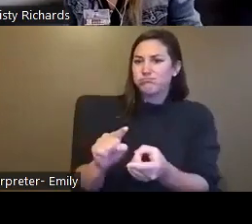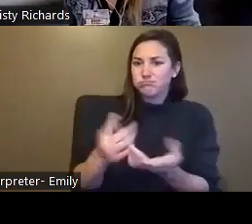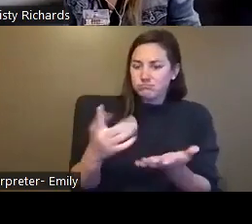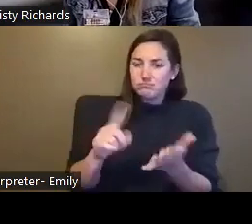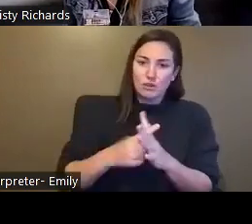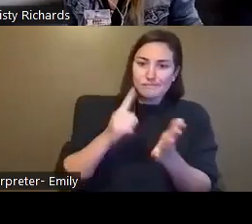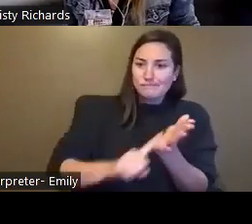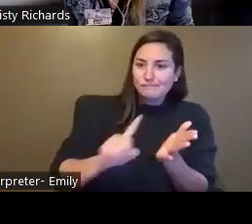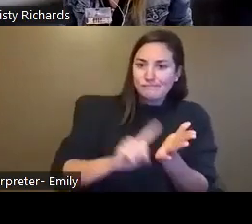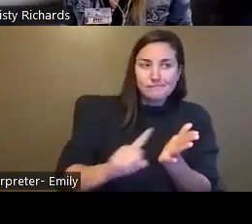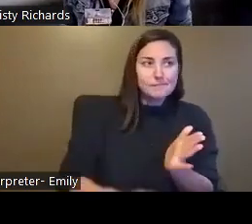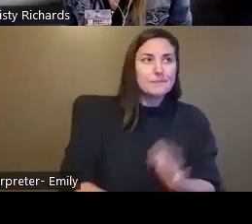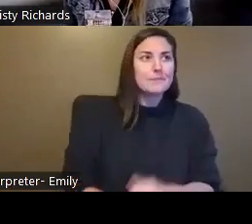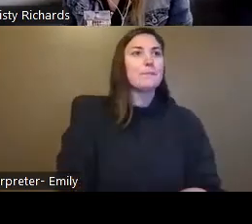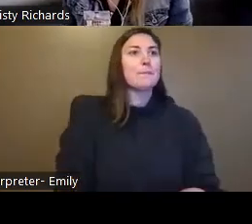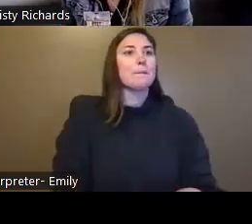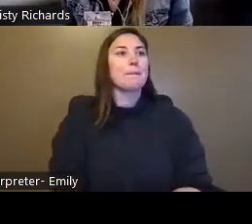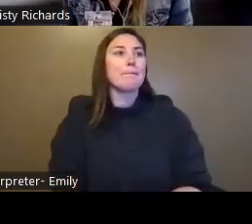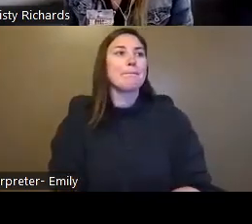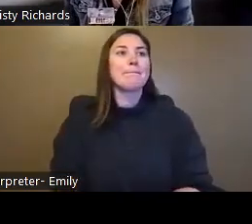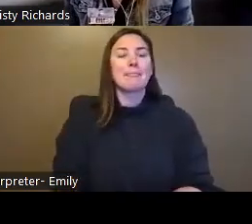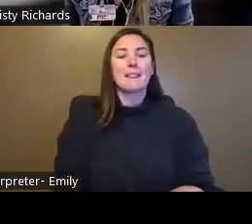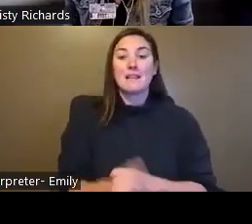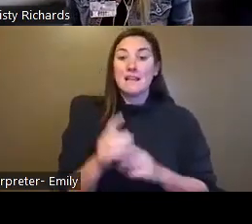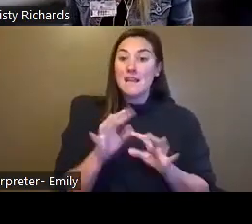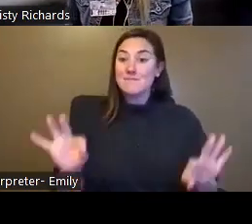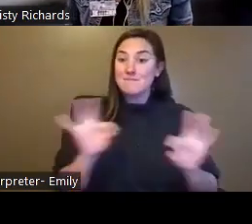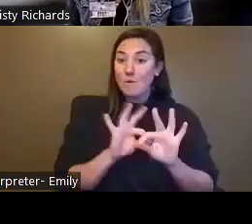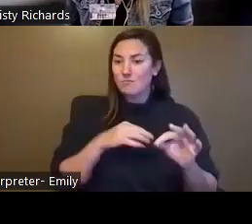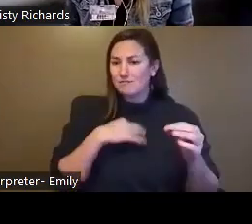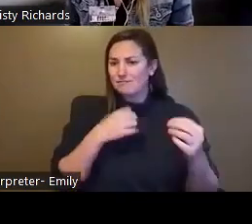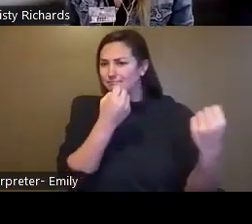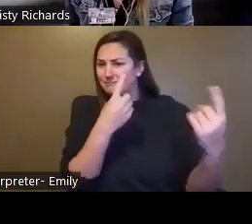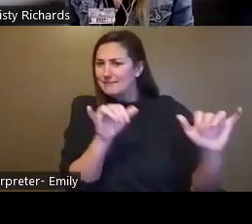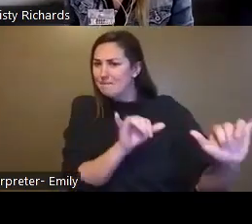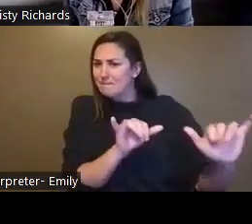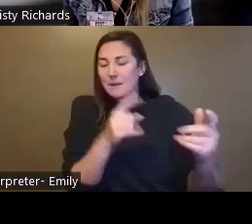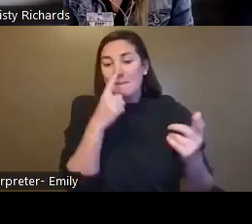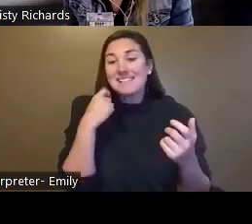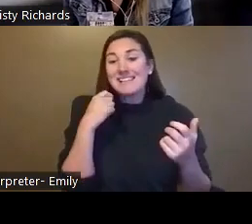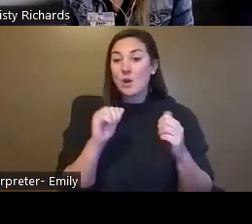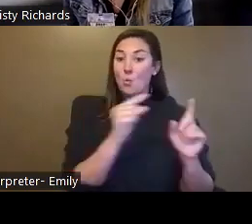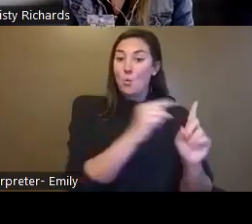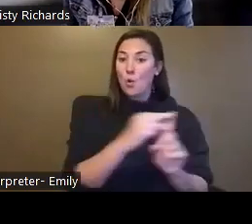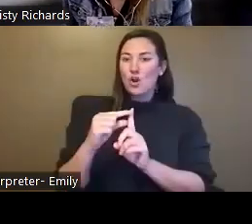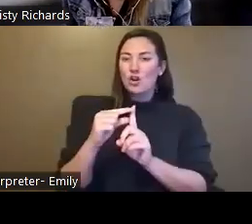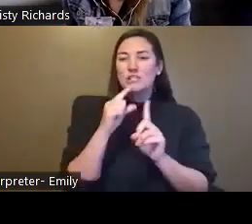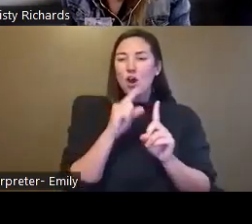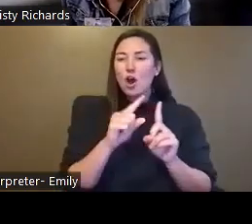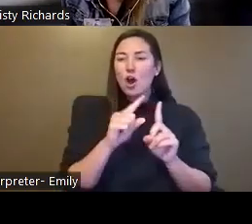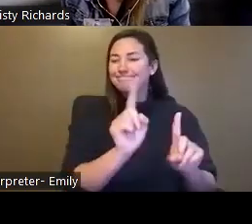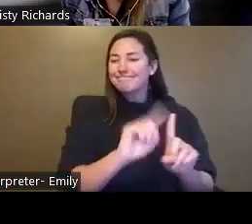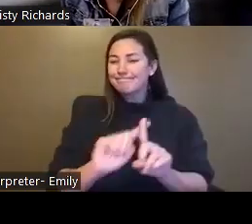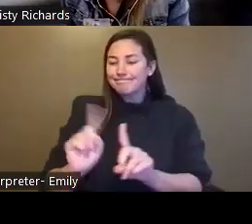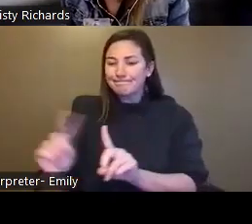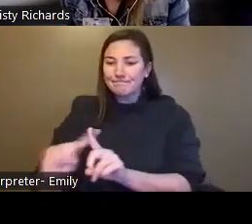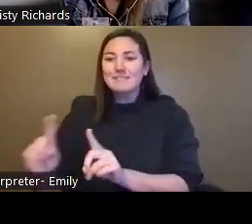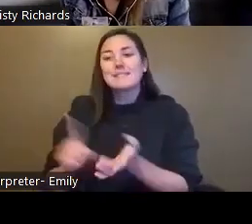So just so we're all talking about the same thing, because there are a few different language terms that we use